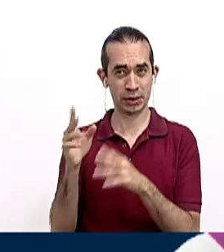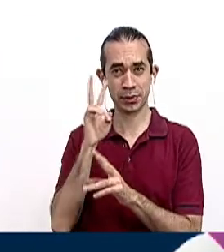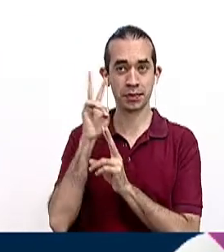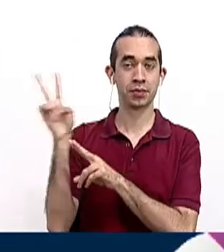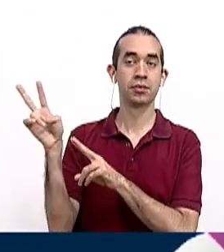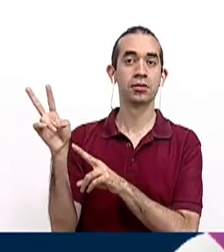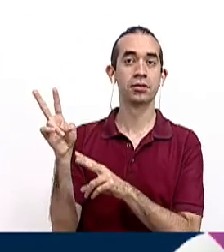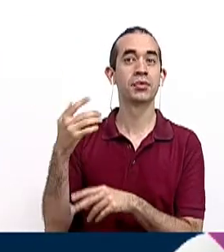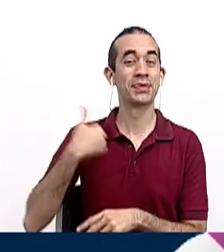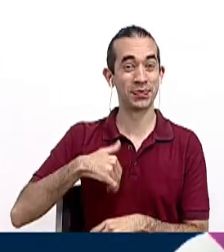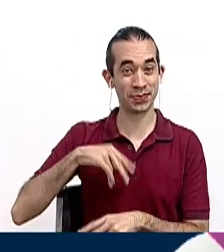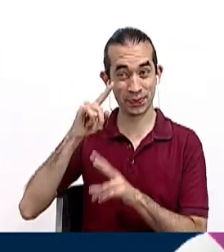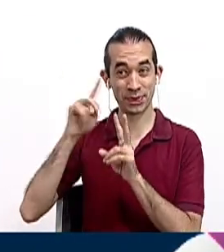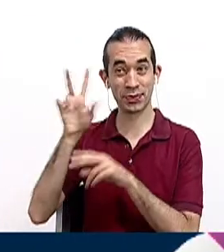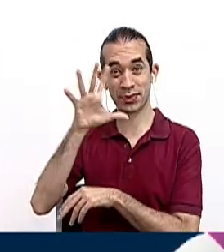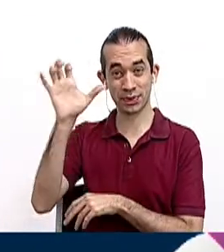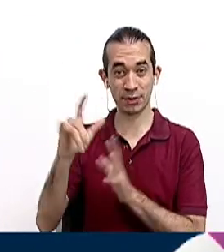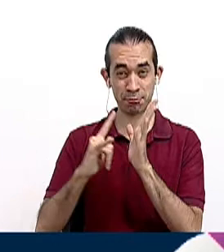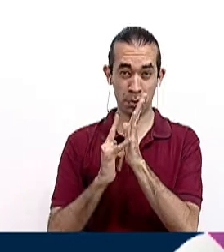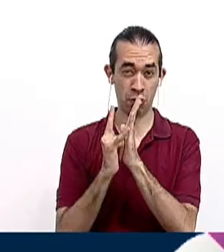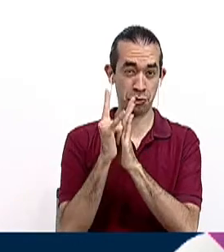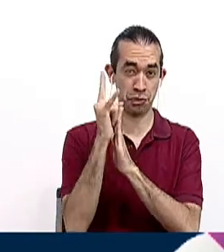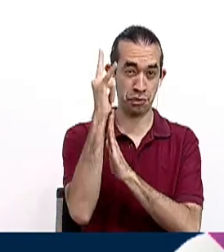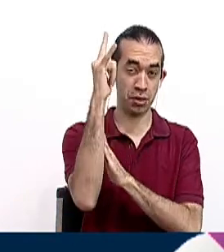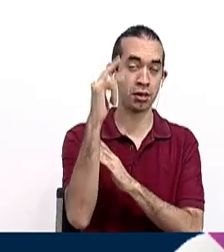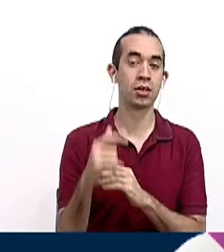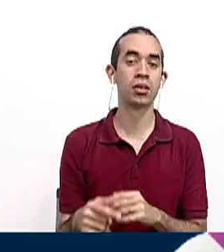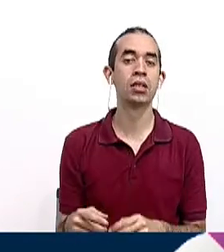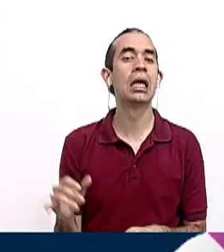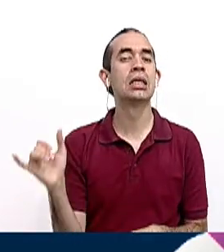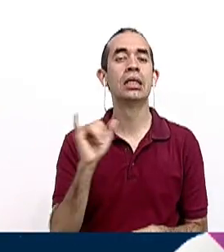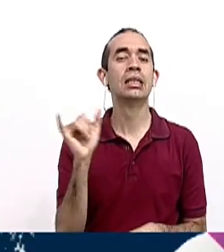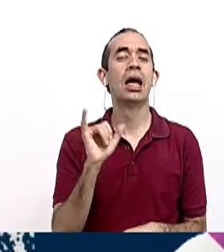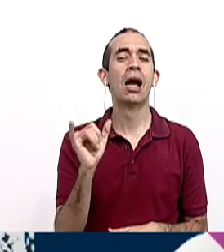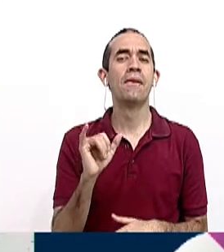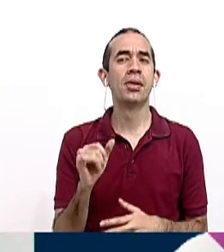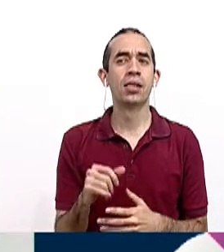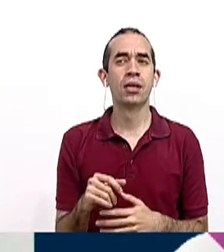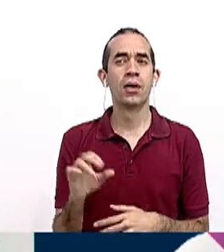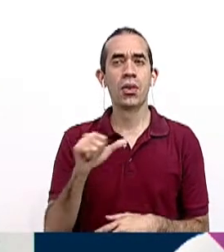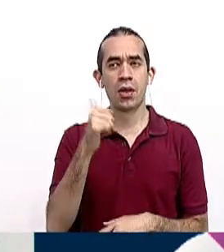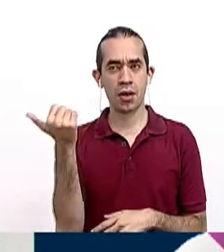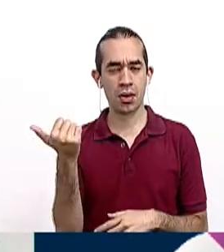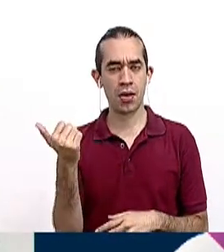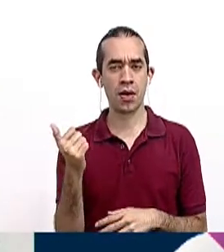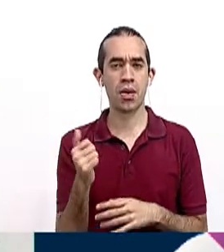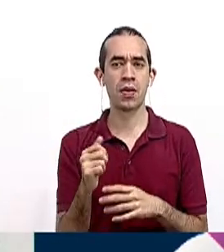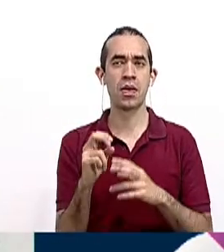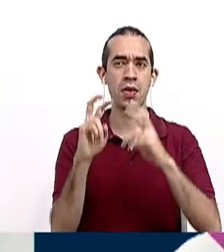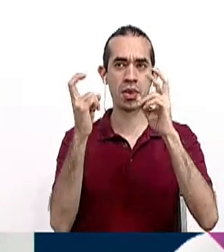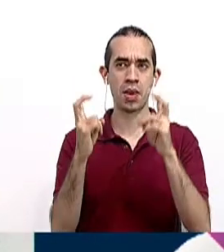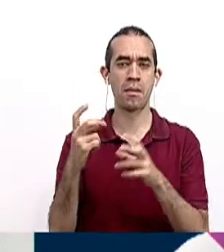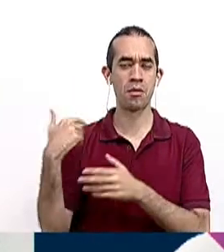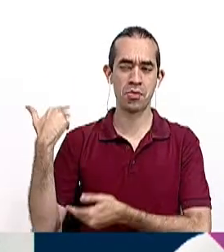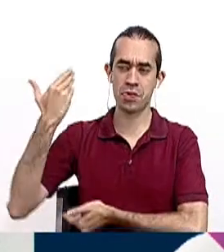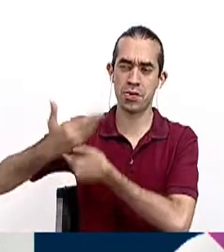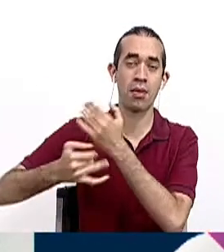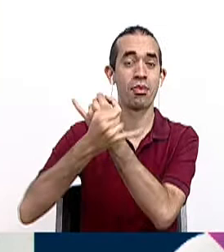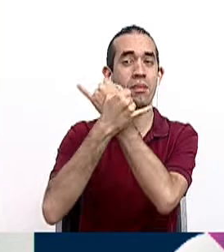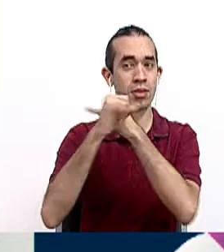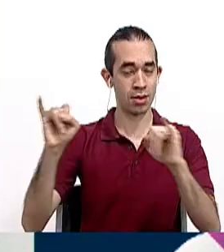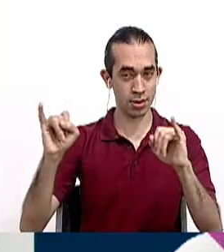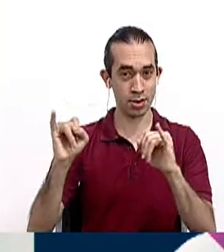is Franklin Chan, okay? And I also have this other one that is about the legacy of